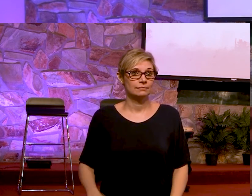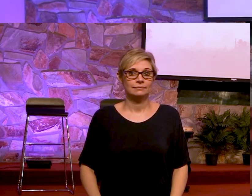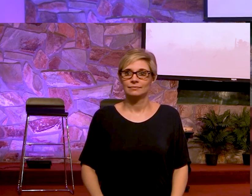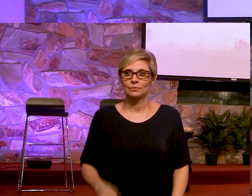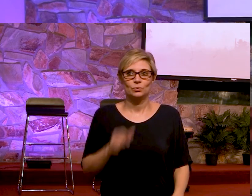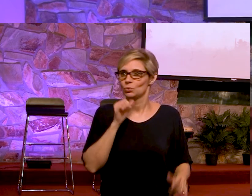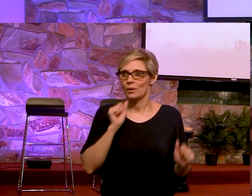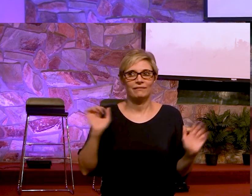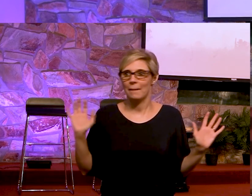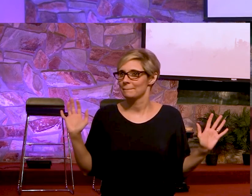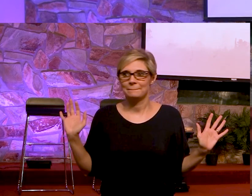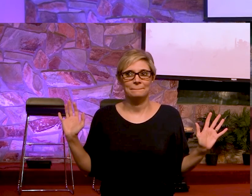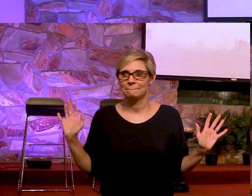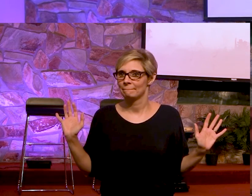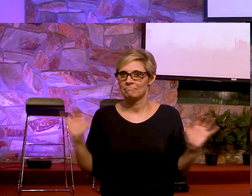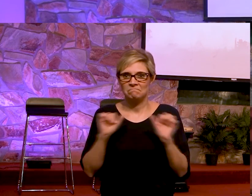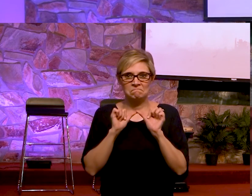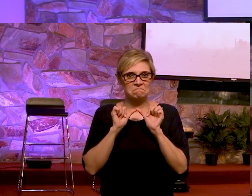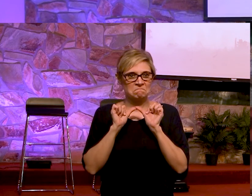don't give up.